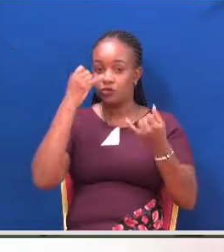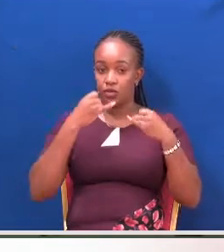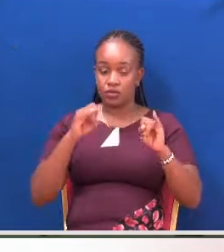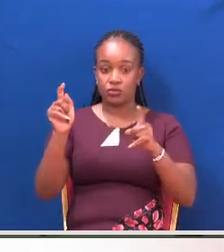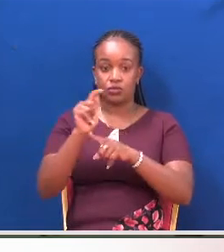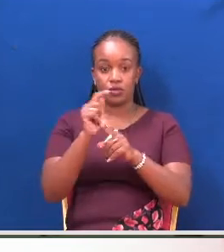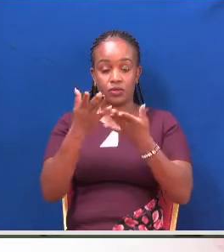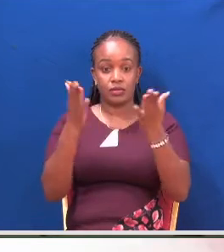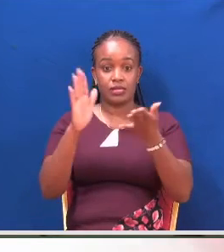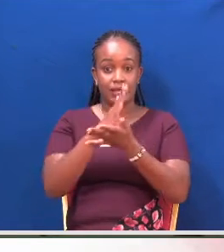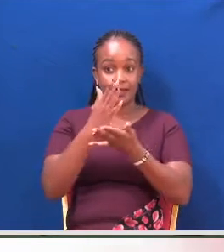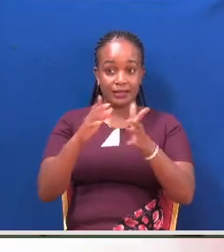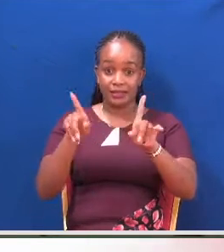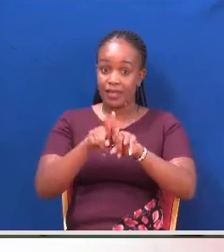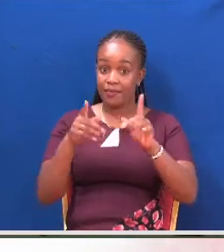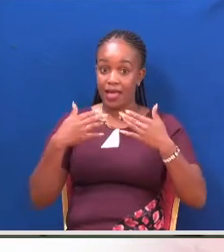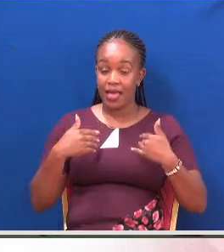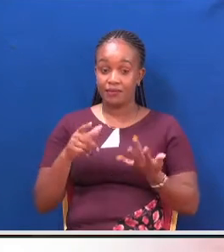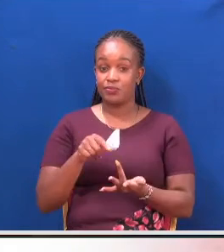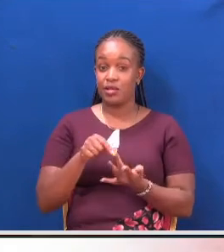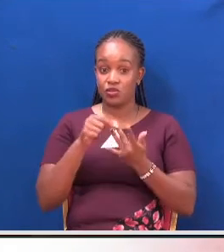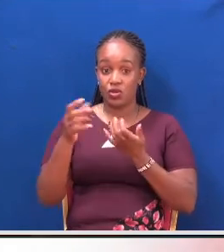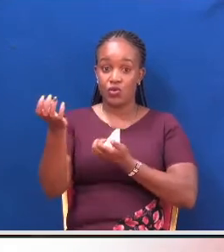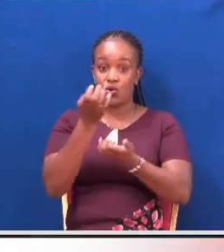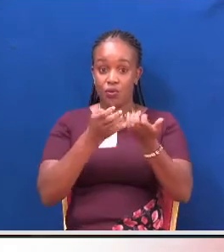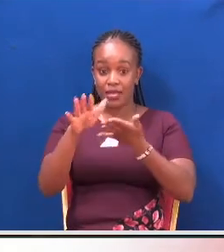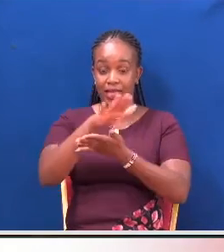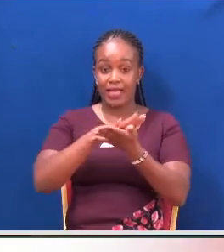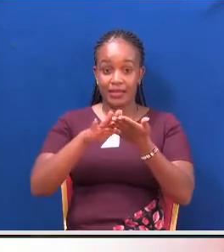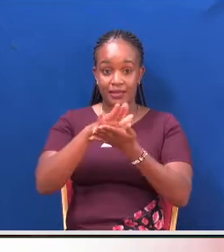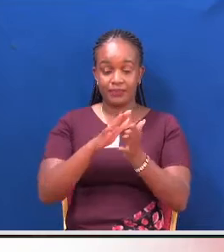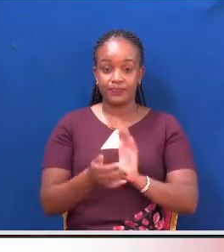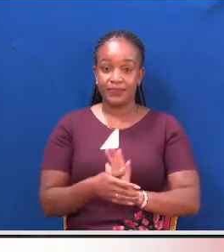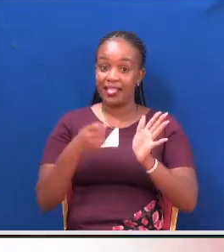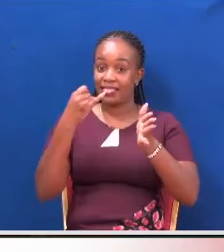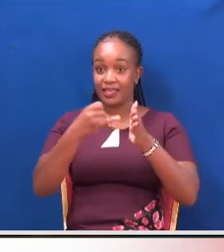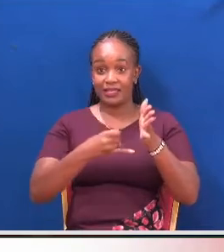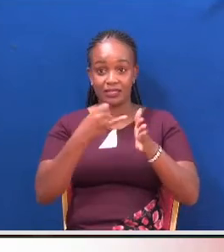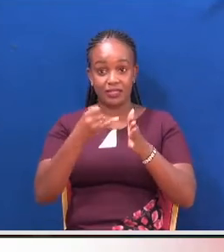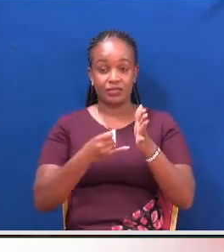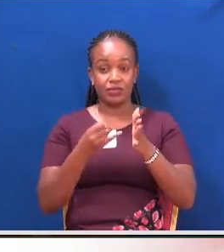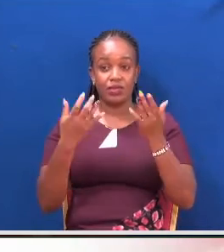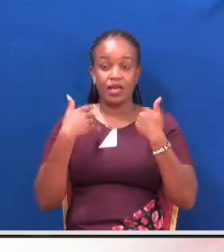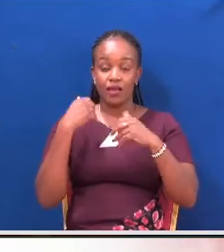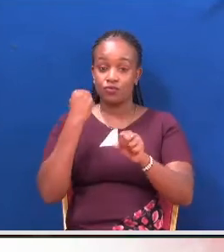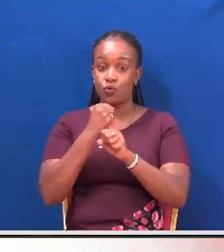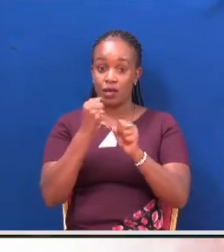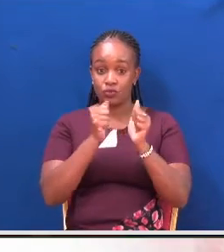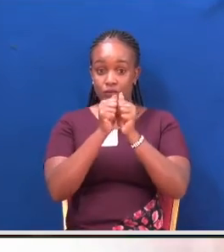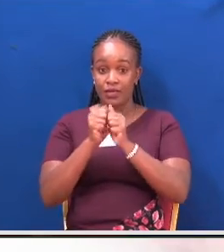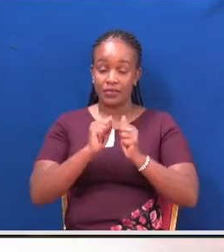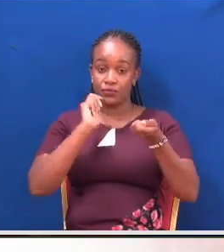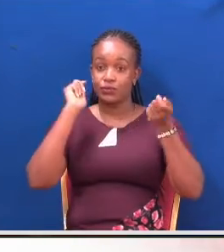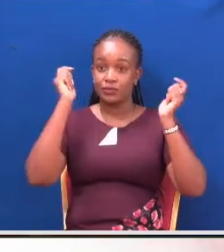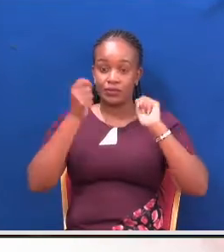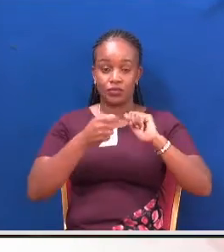sector and demarcating special economic zones. I think that now industry and government have to work together to refine so that